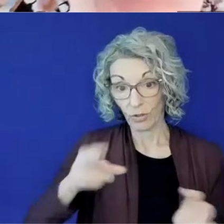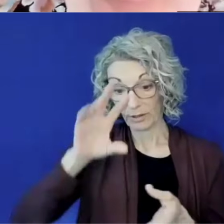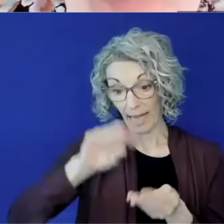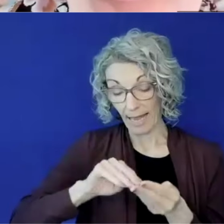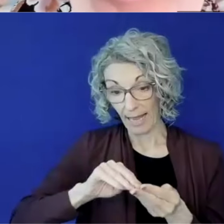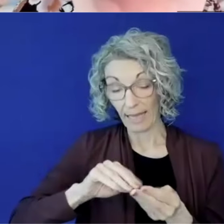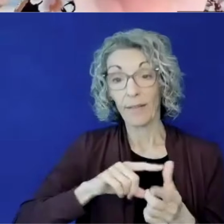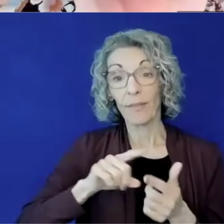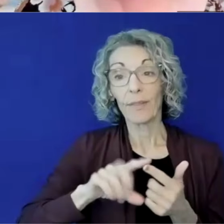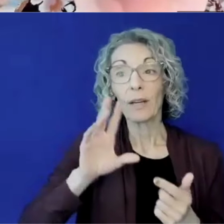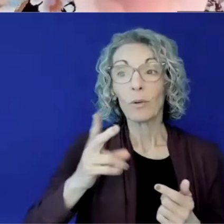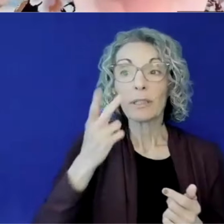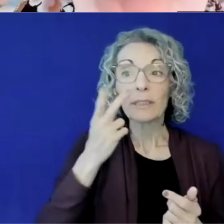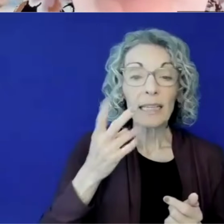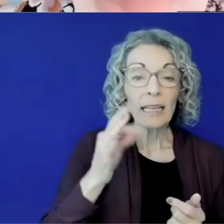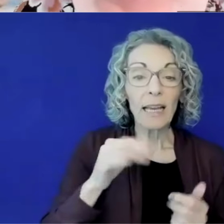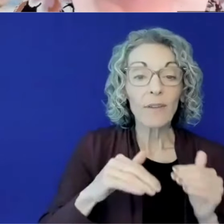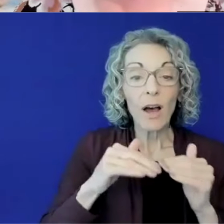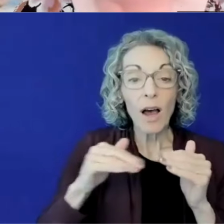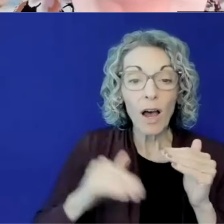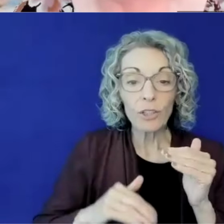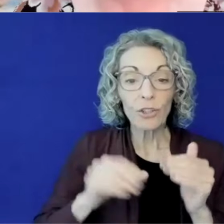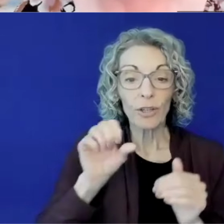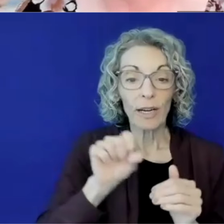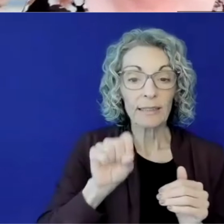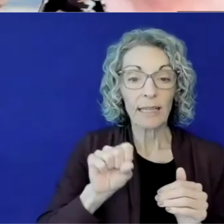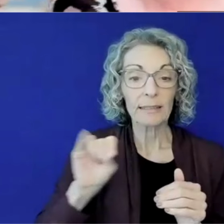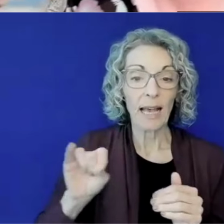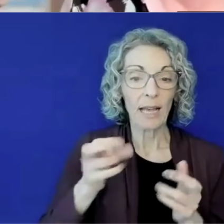they're under the SSI resource limit.